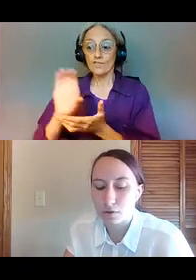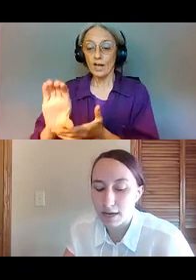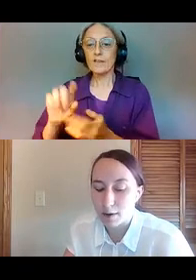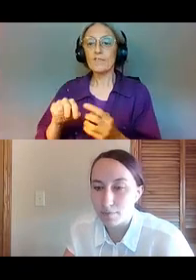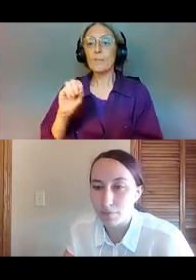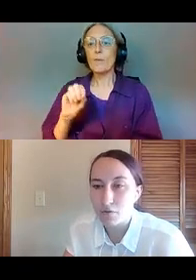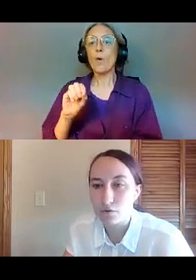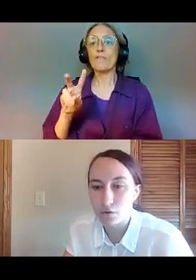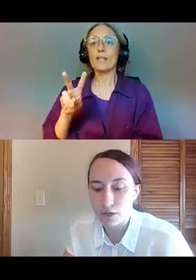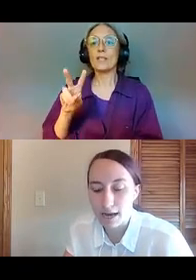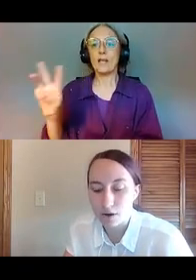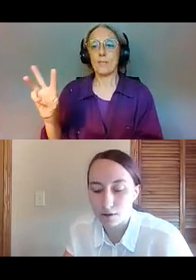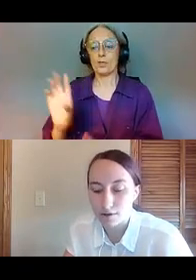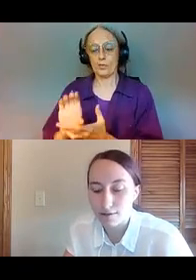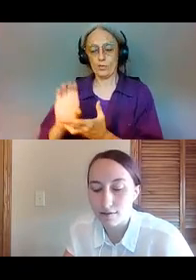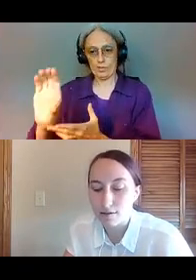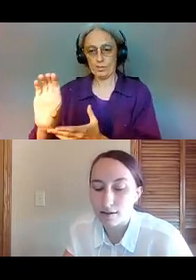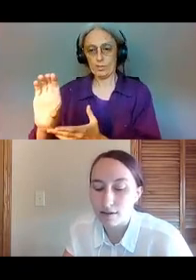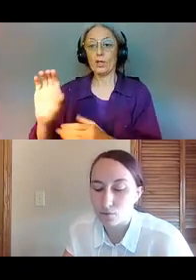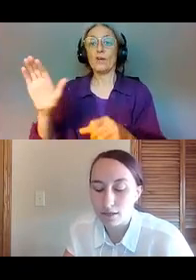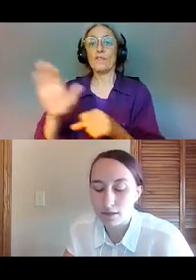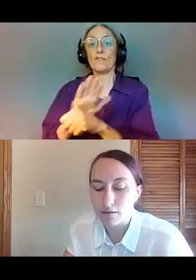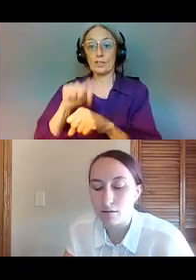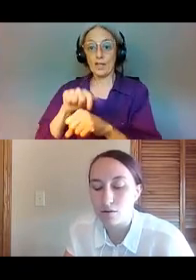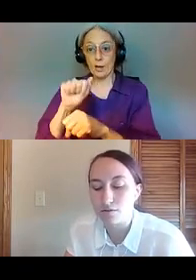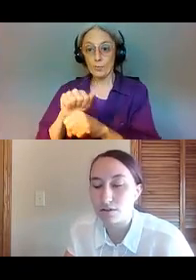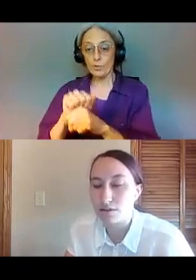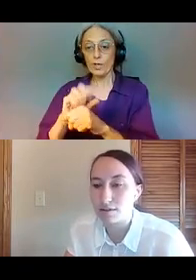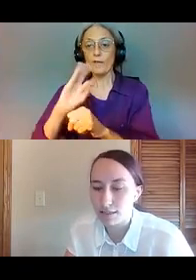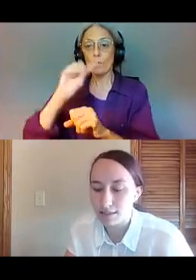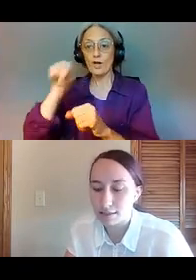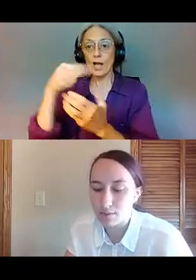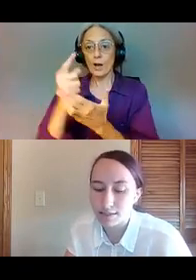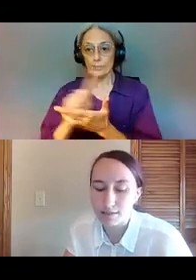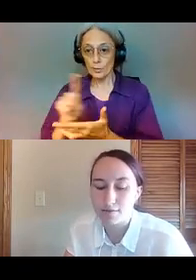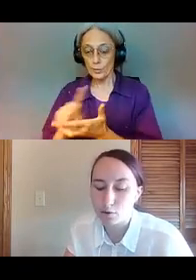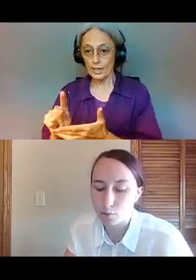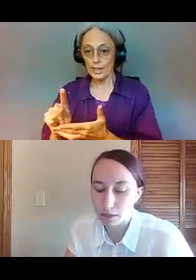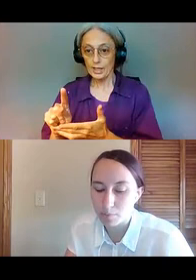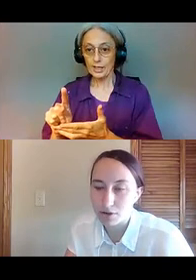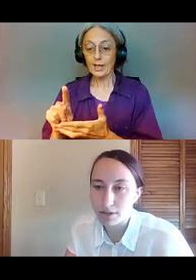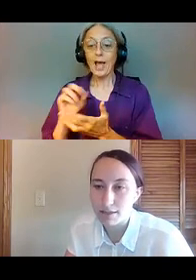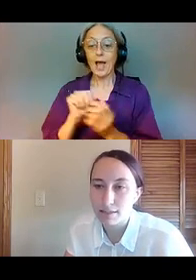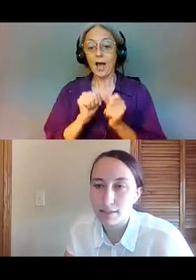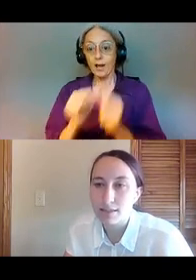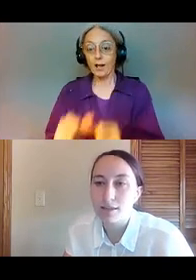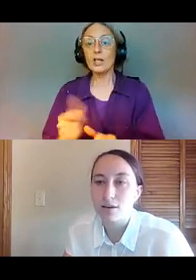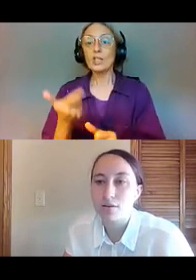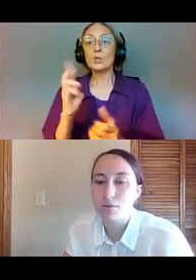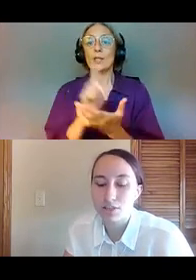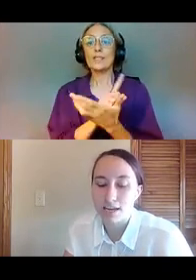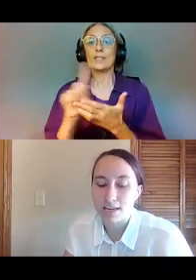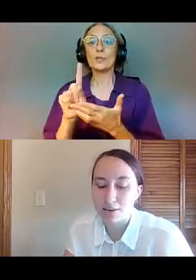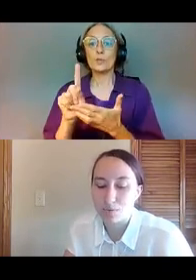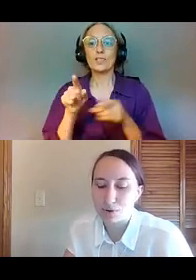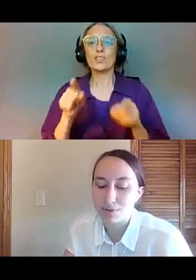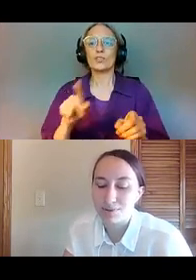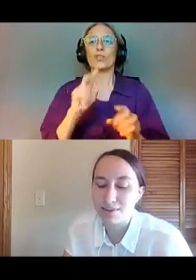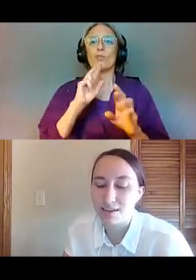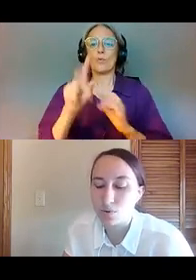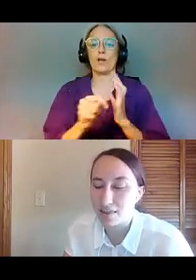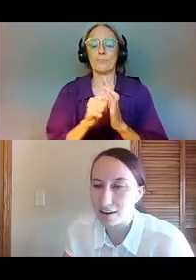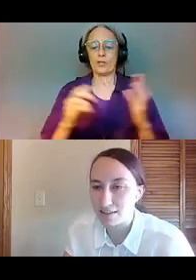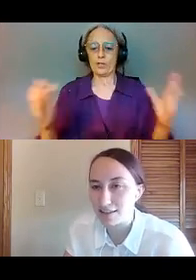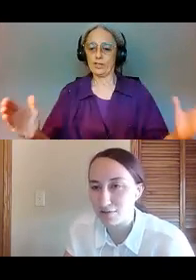working full-time for 40 hours a week over the 26 weeks of the reporting period, which then